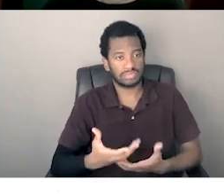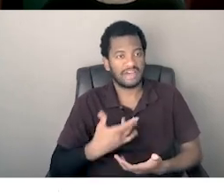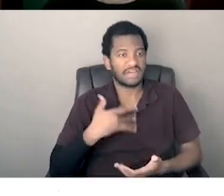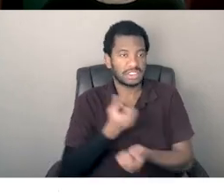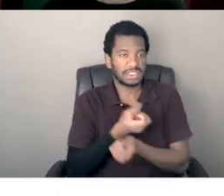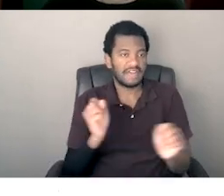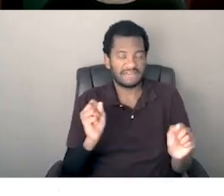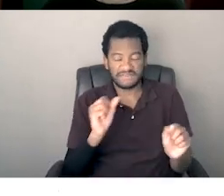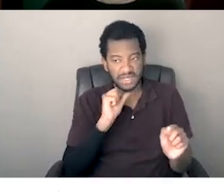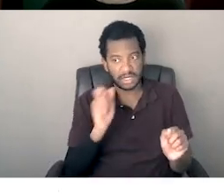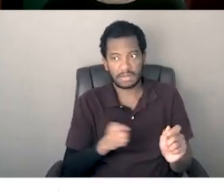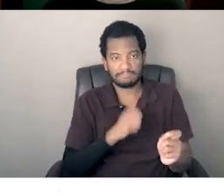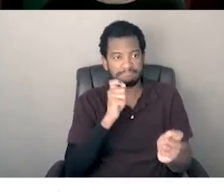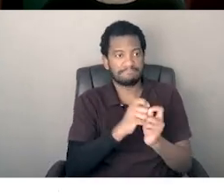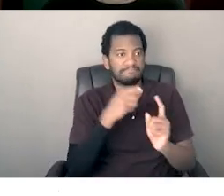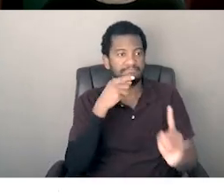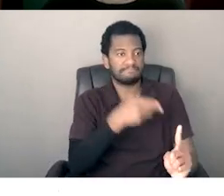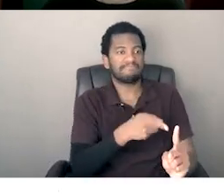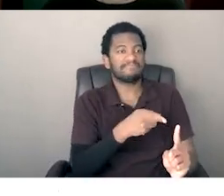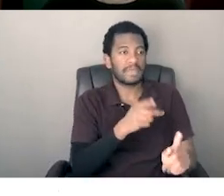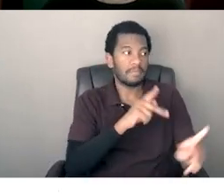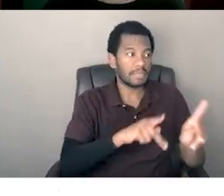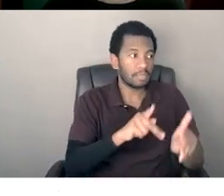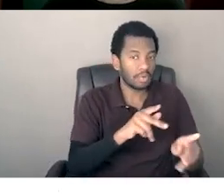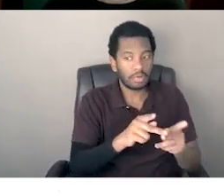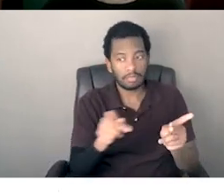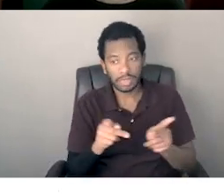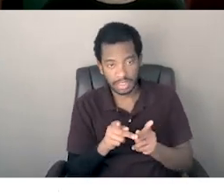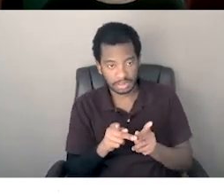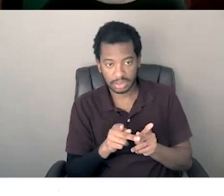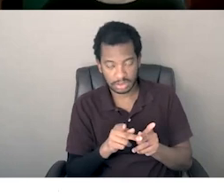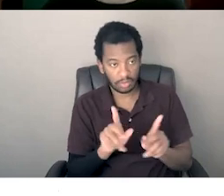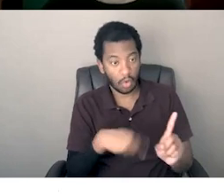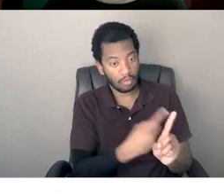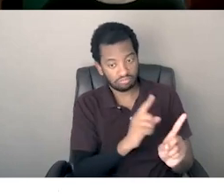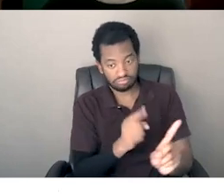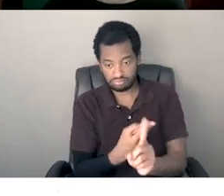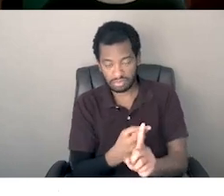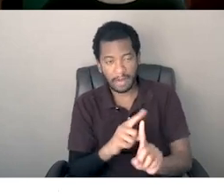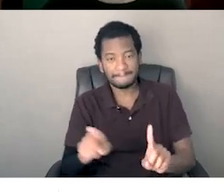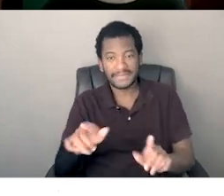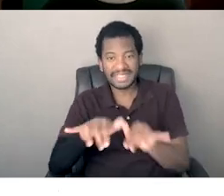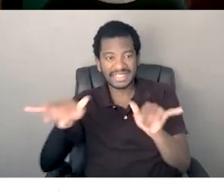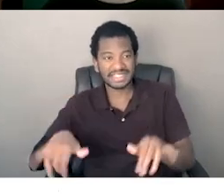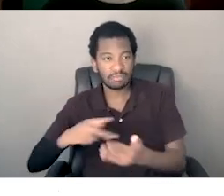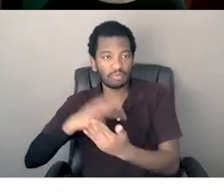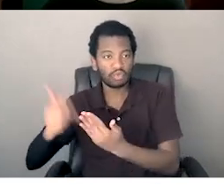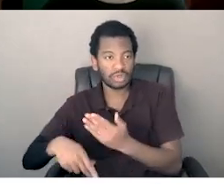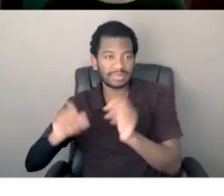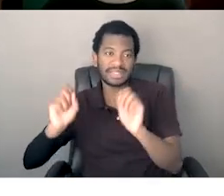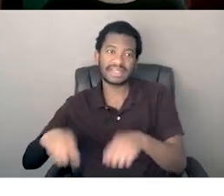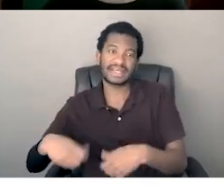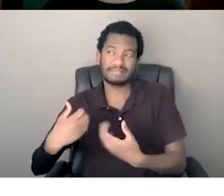people and places, but systems and programs can make someone feel